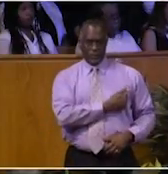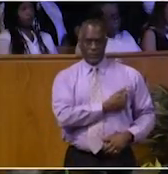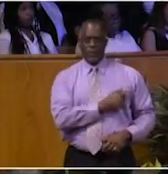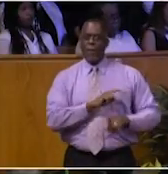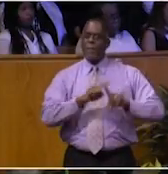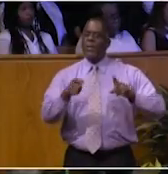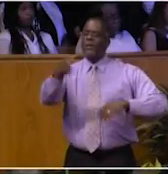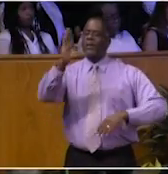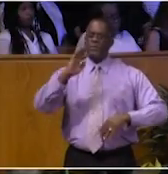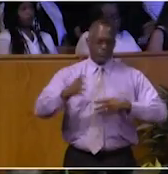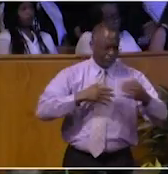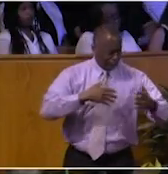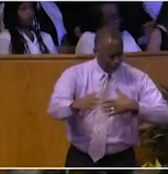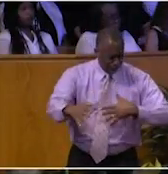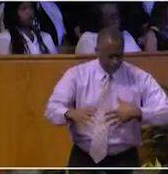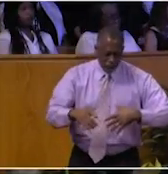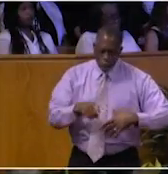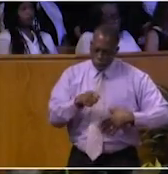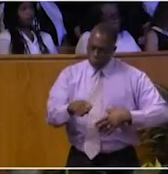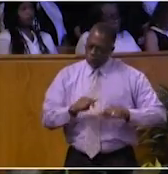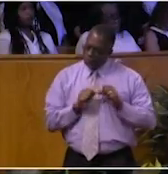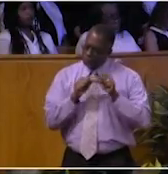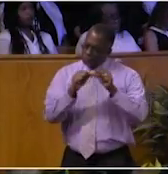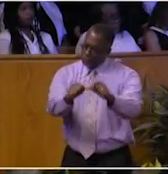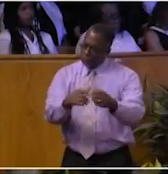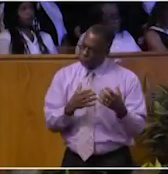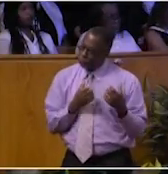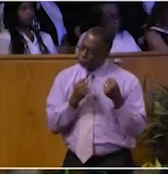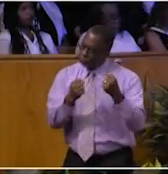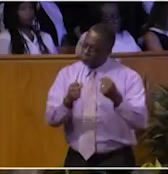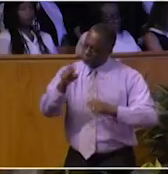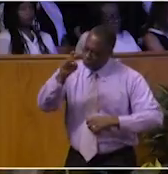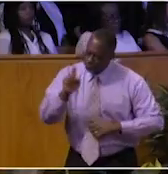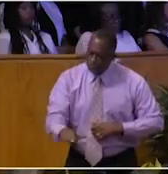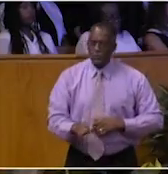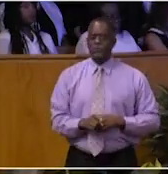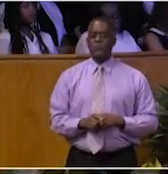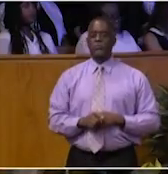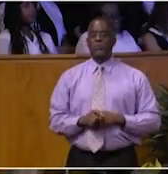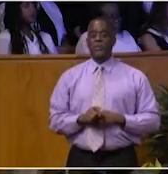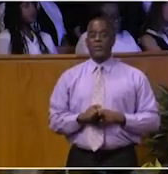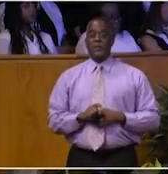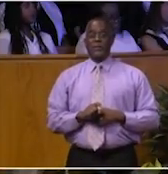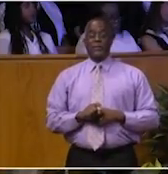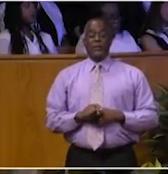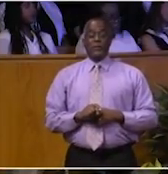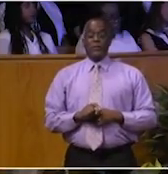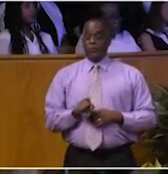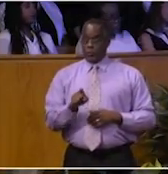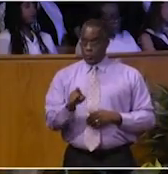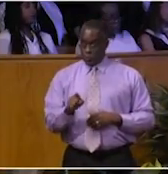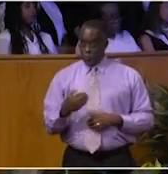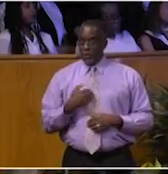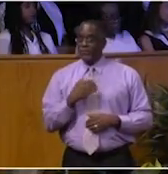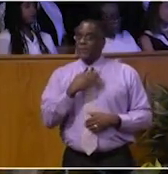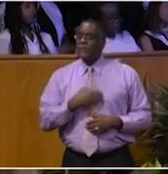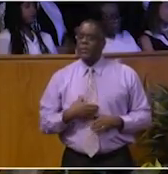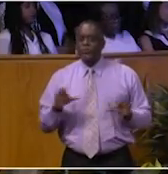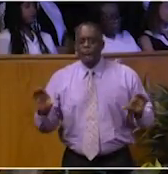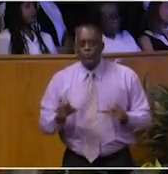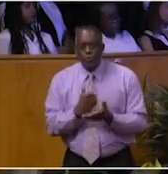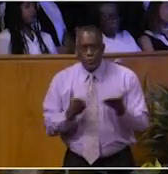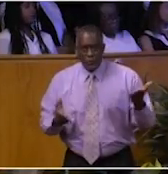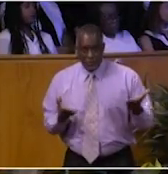be strong and courageous. Maybe Joshua was like many of you who have a desire to do